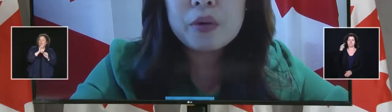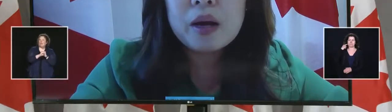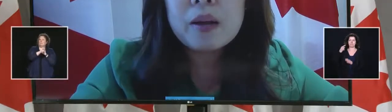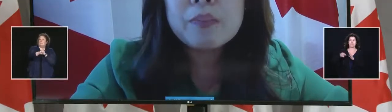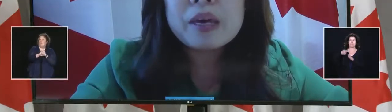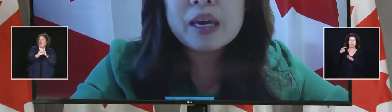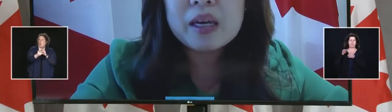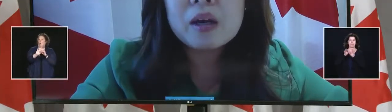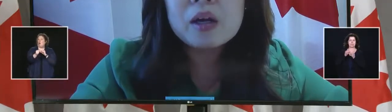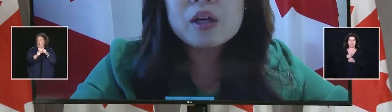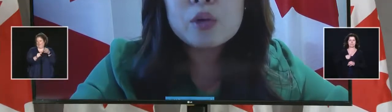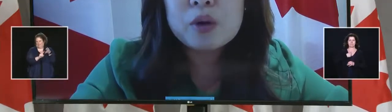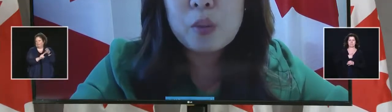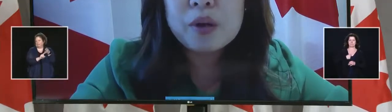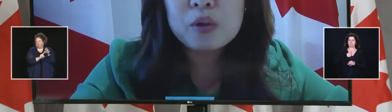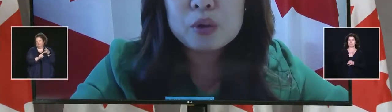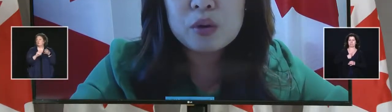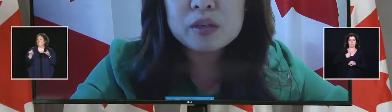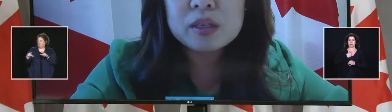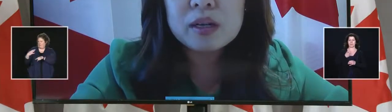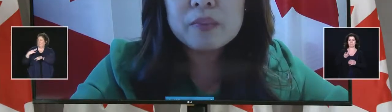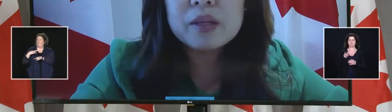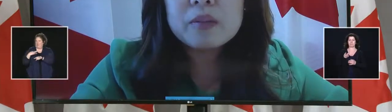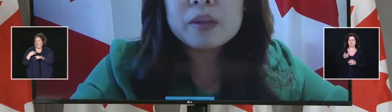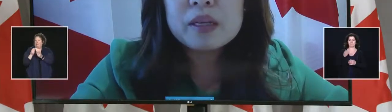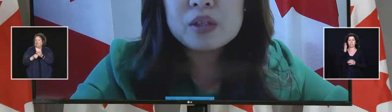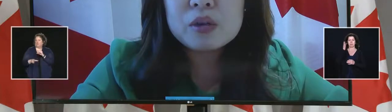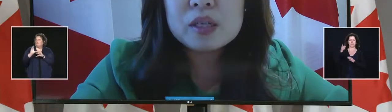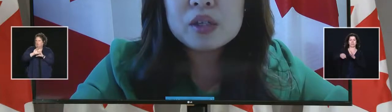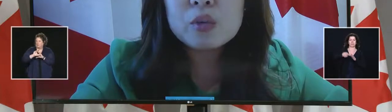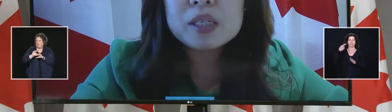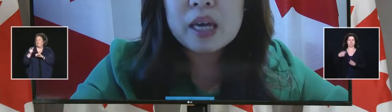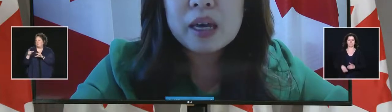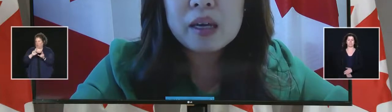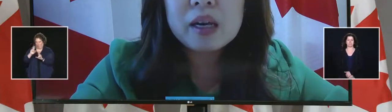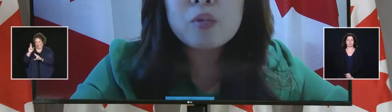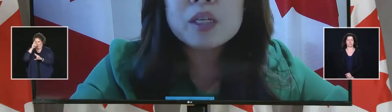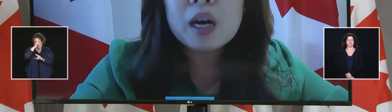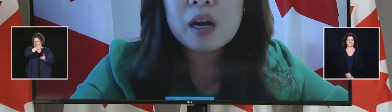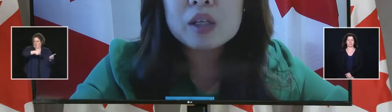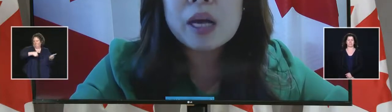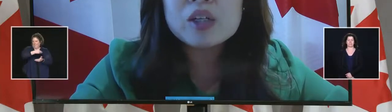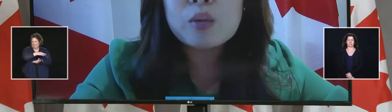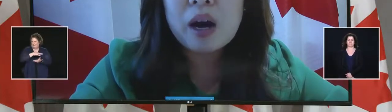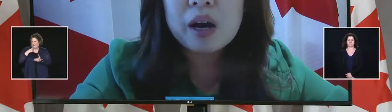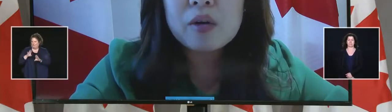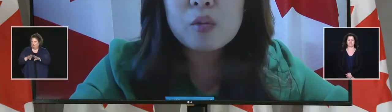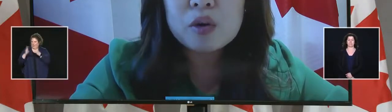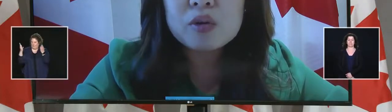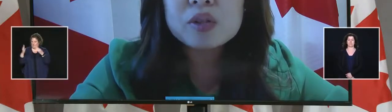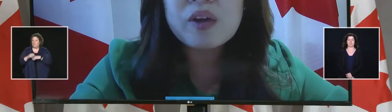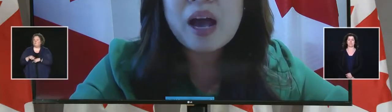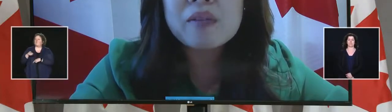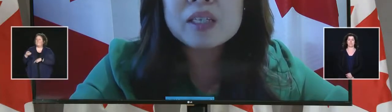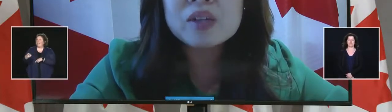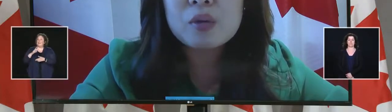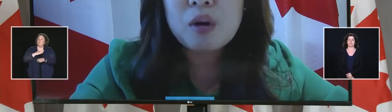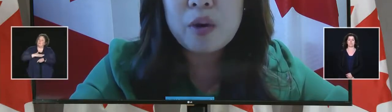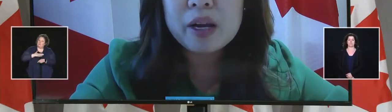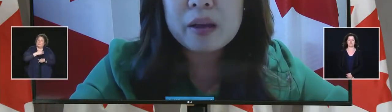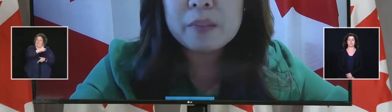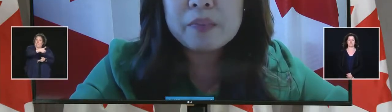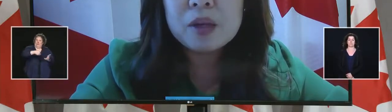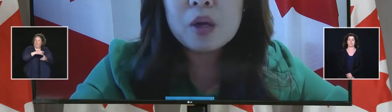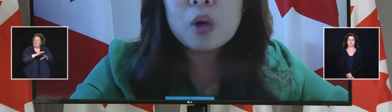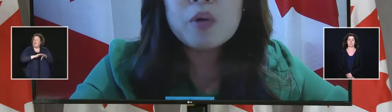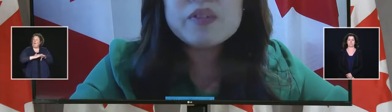you begin to reopen your doors. Please use it to retain and to rehire workers if you haven't done so